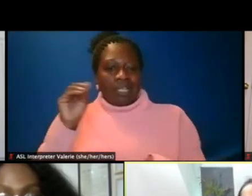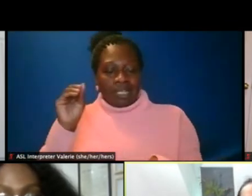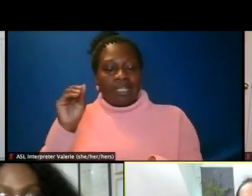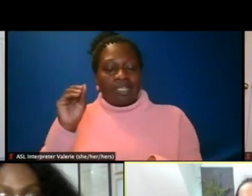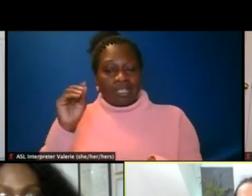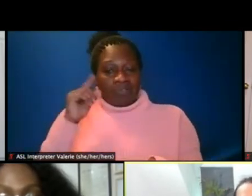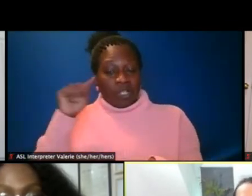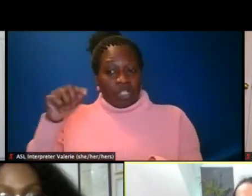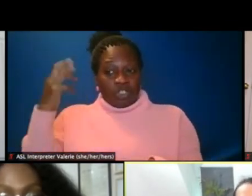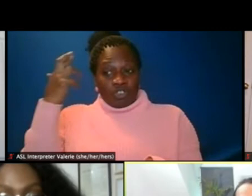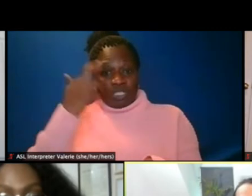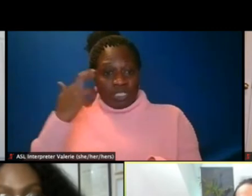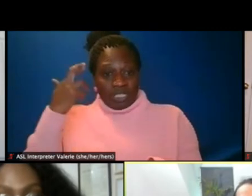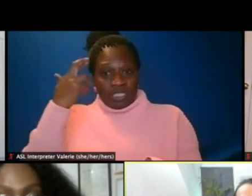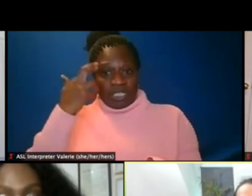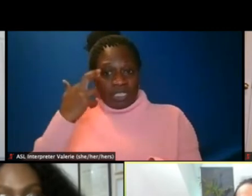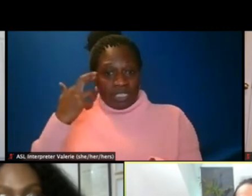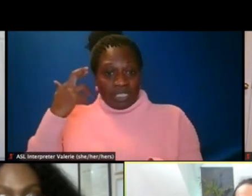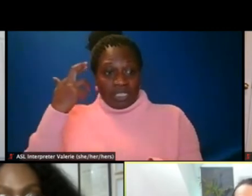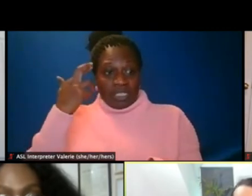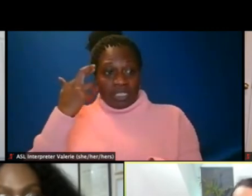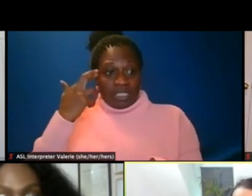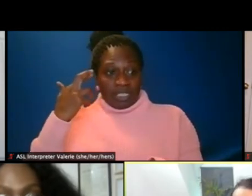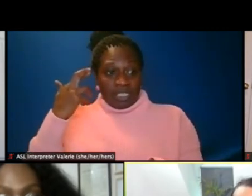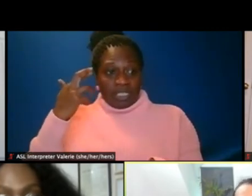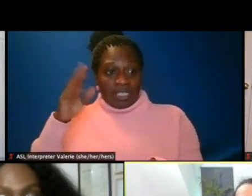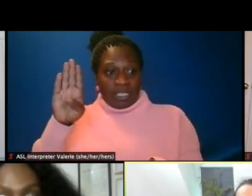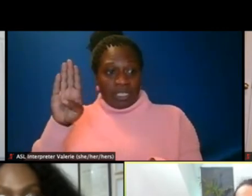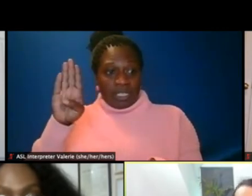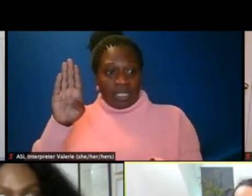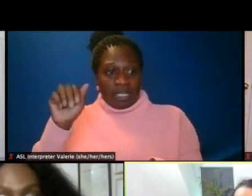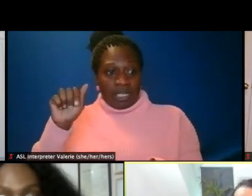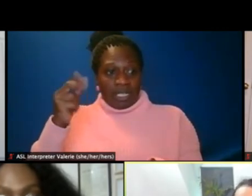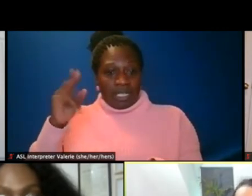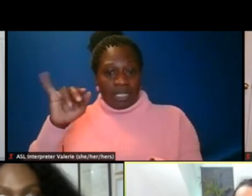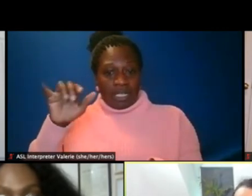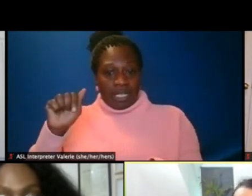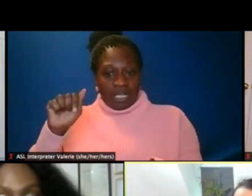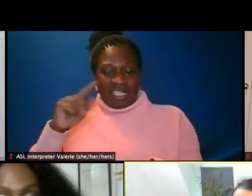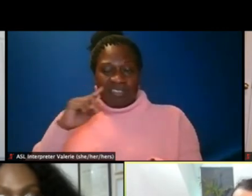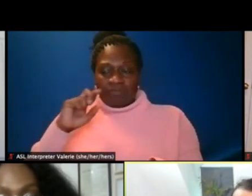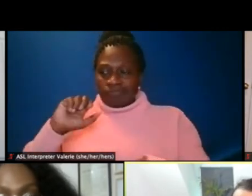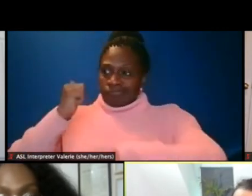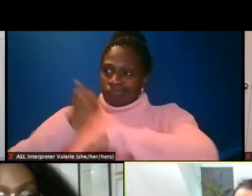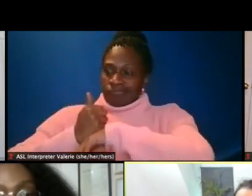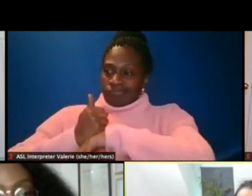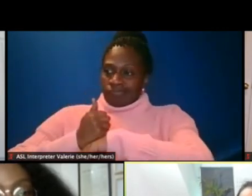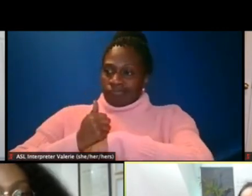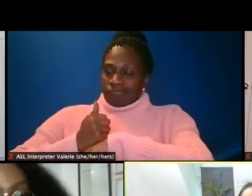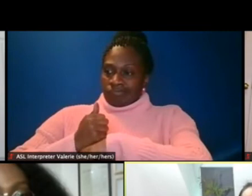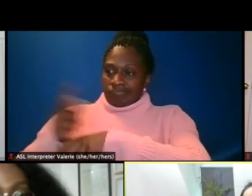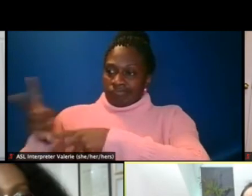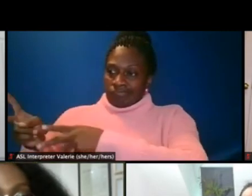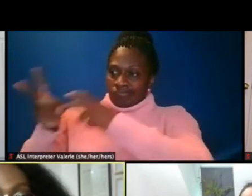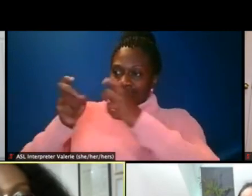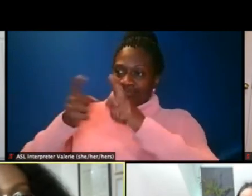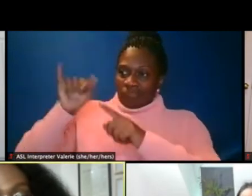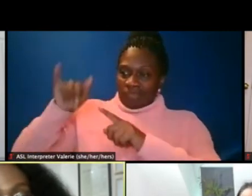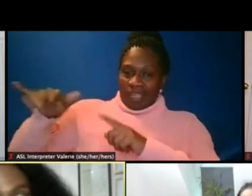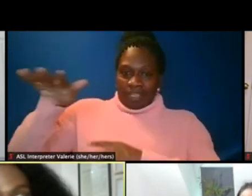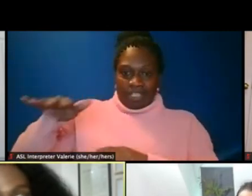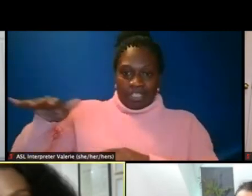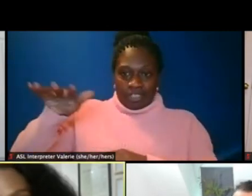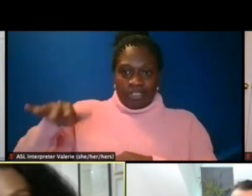for this reason, Bahia is a platform from which she draws her inspiration. E por